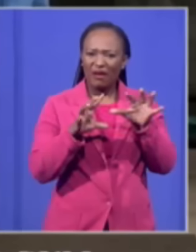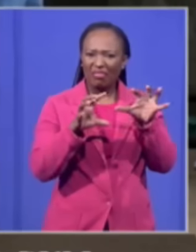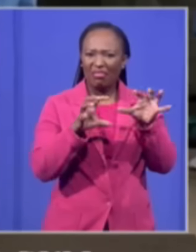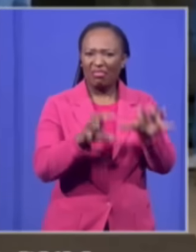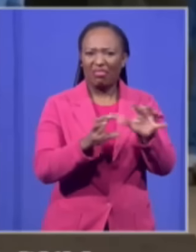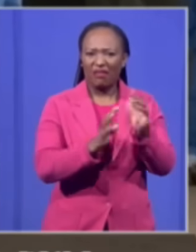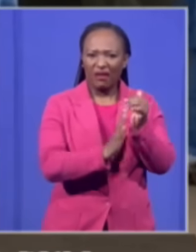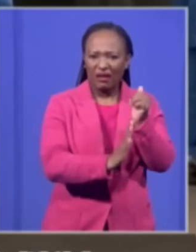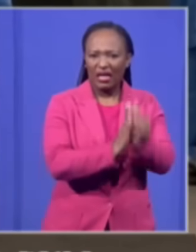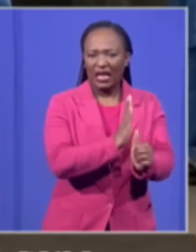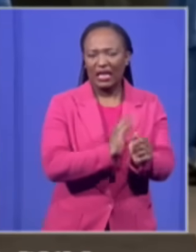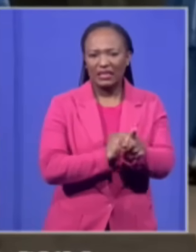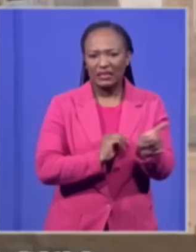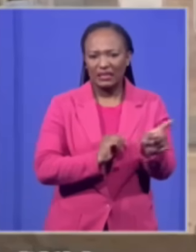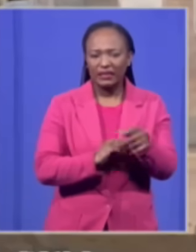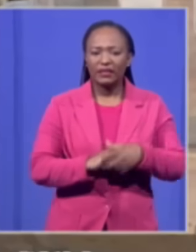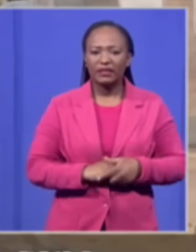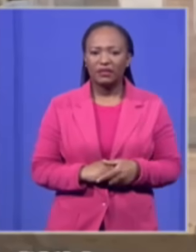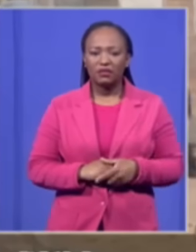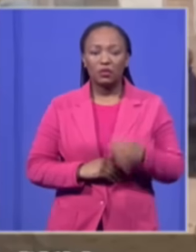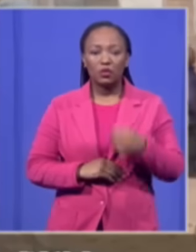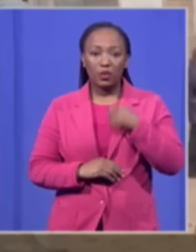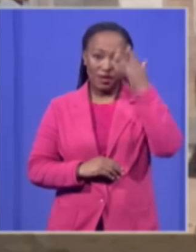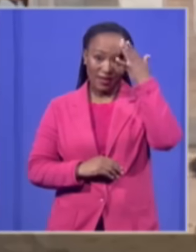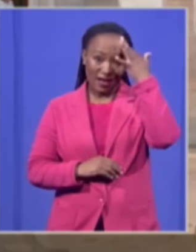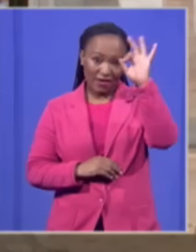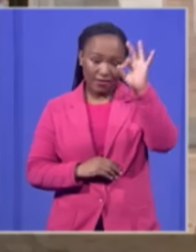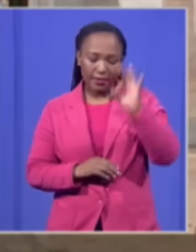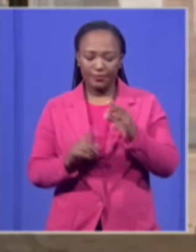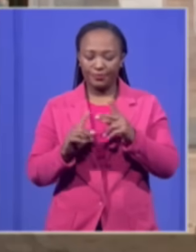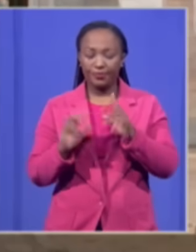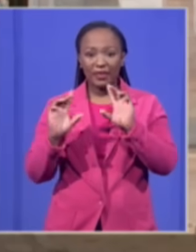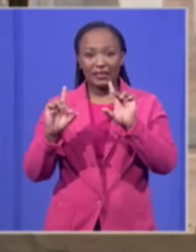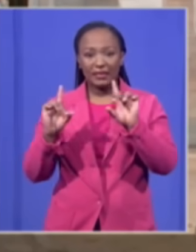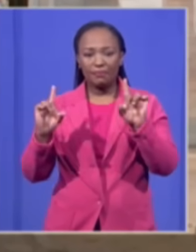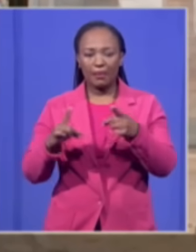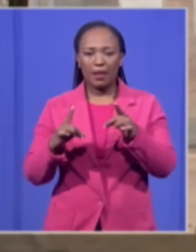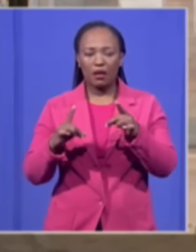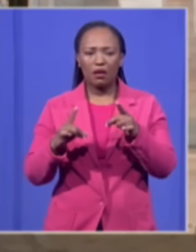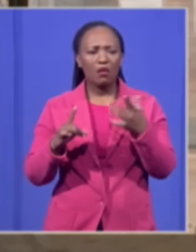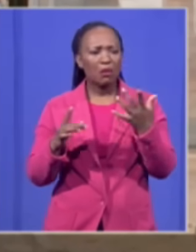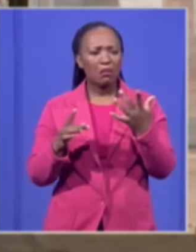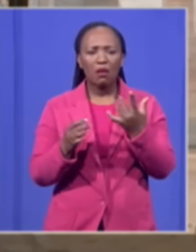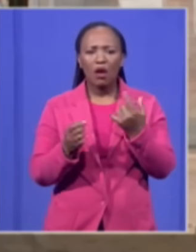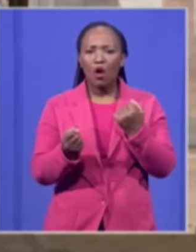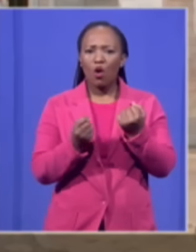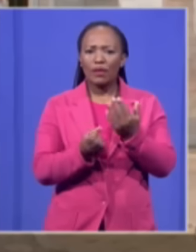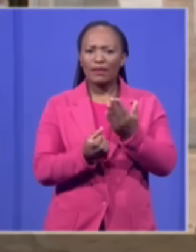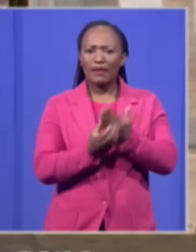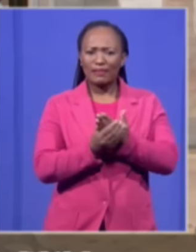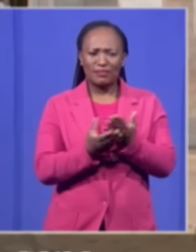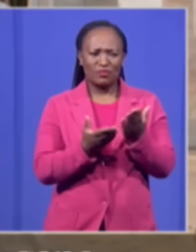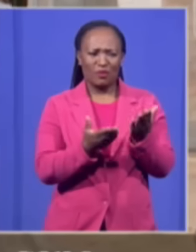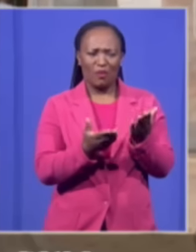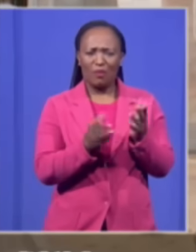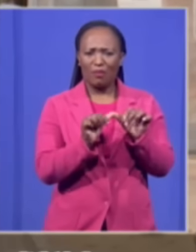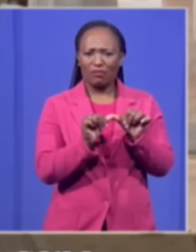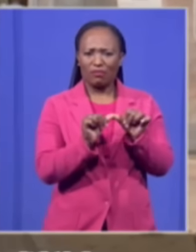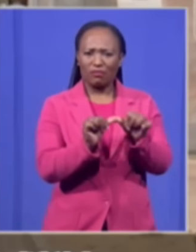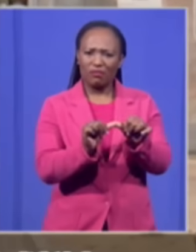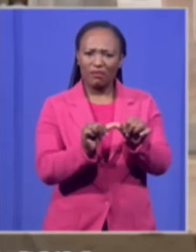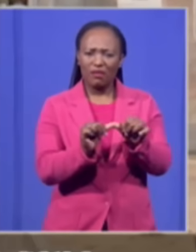We are worried as government and as a department that we continue to experience these cases. So we are appealing to people